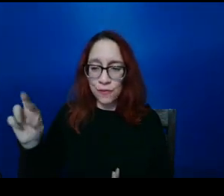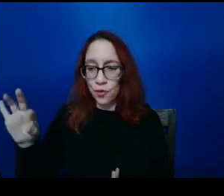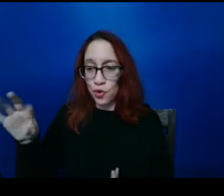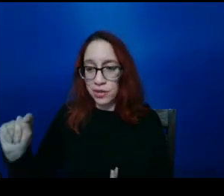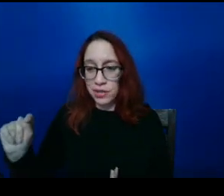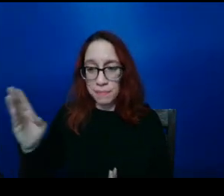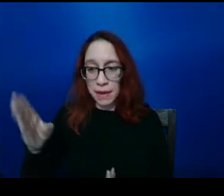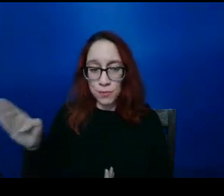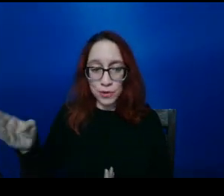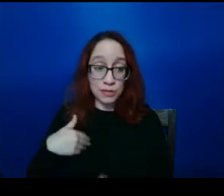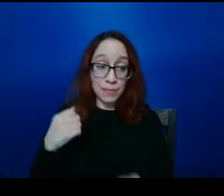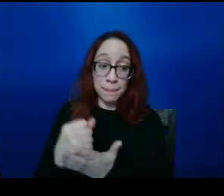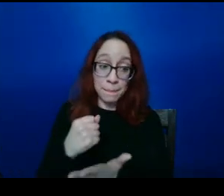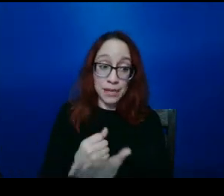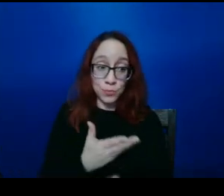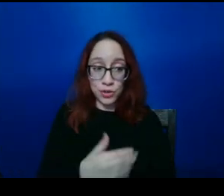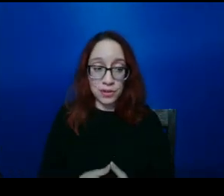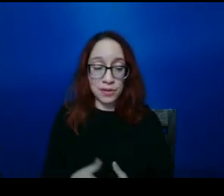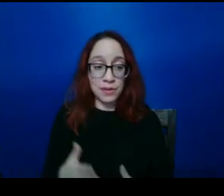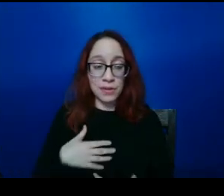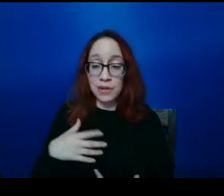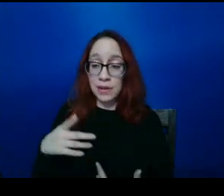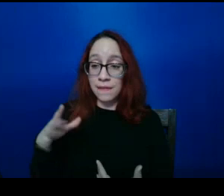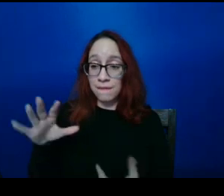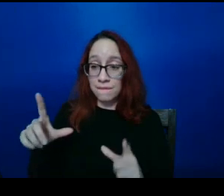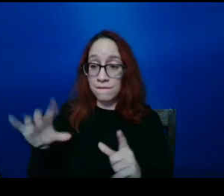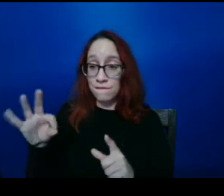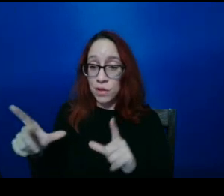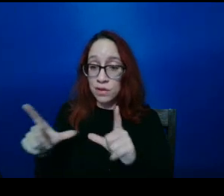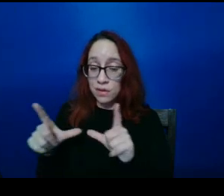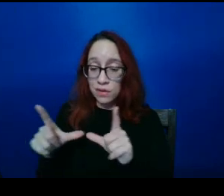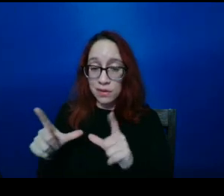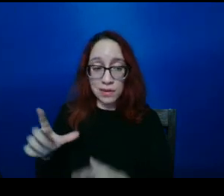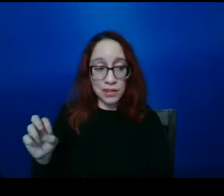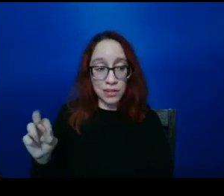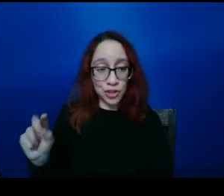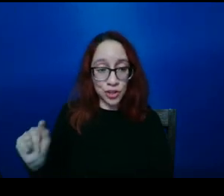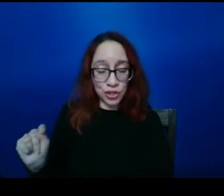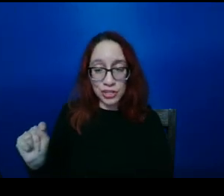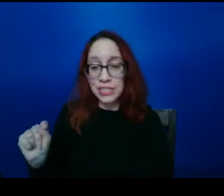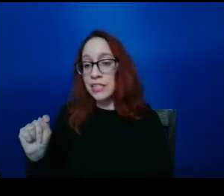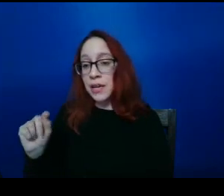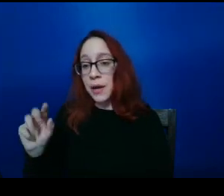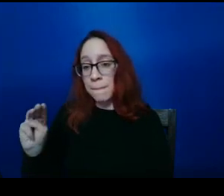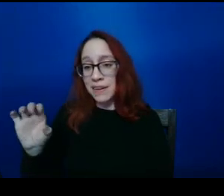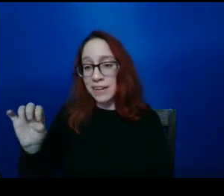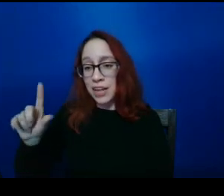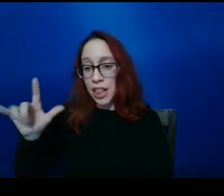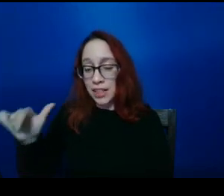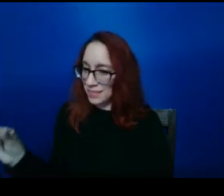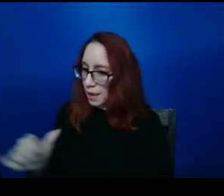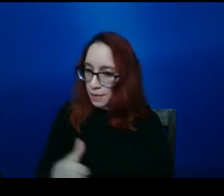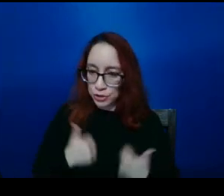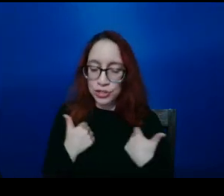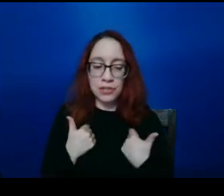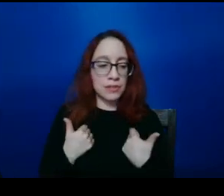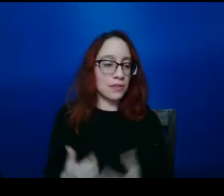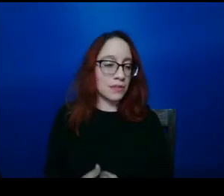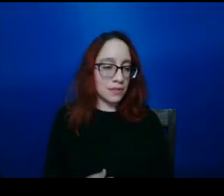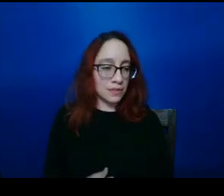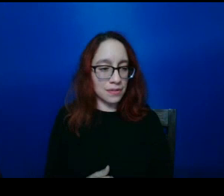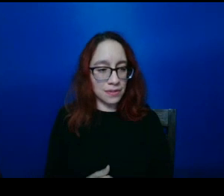my passport. My Florida driver's license says Ernest George Mignoli, 710 Northeast 7th Street, Condo 407,